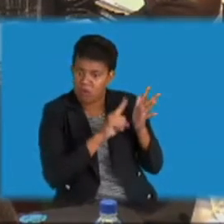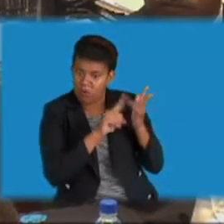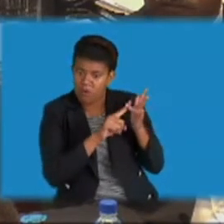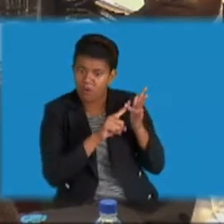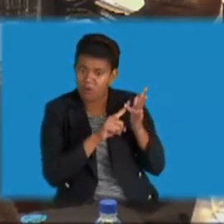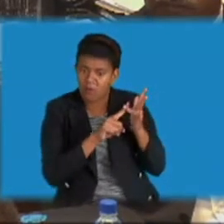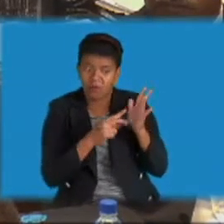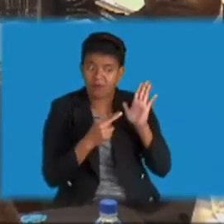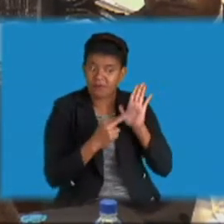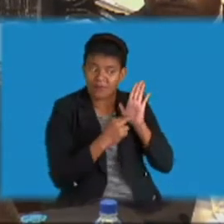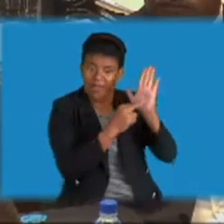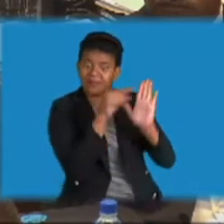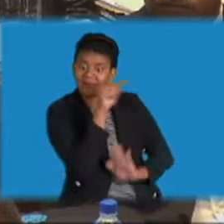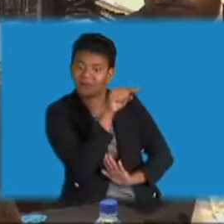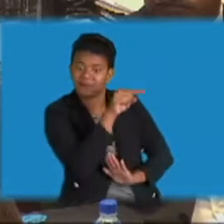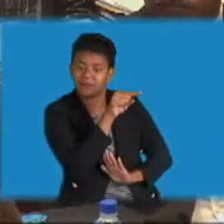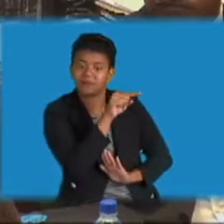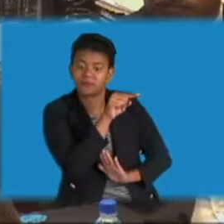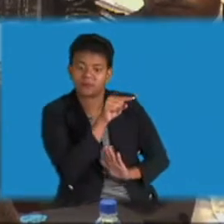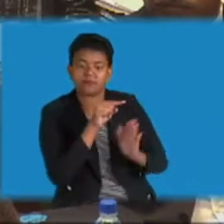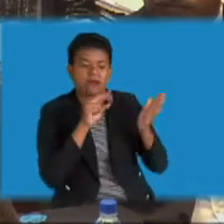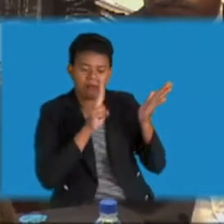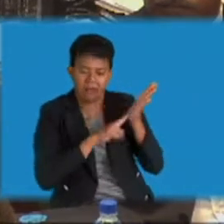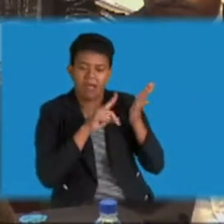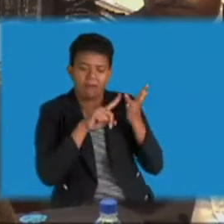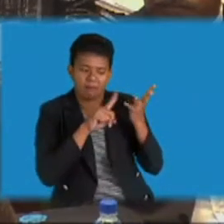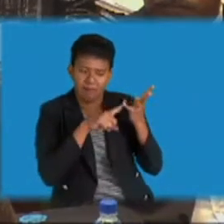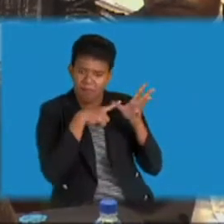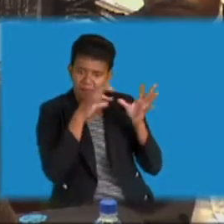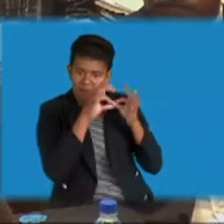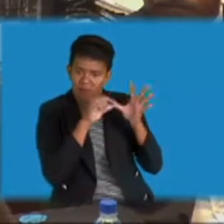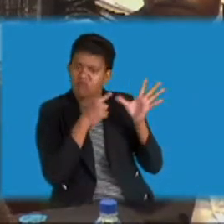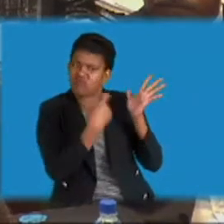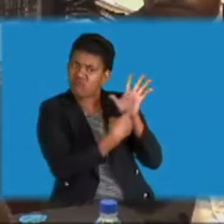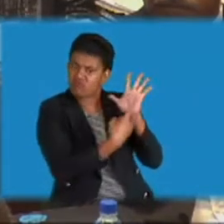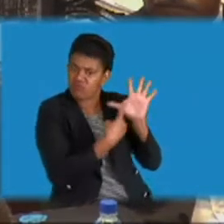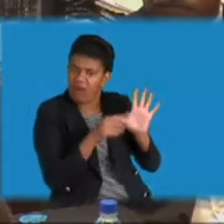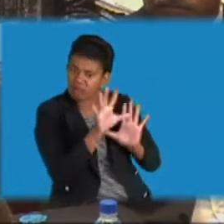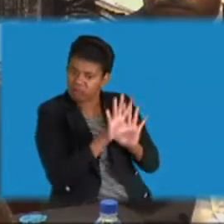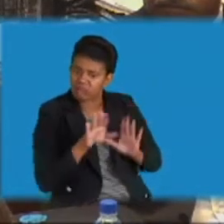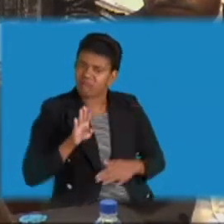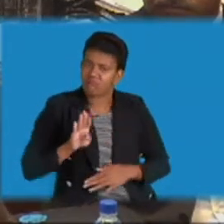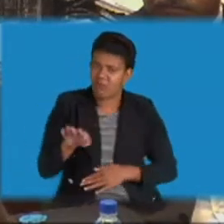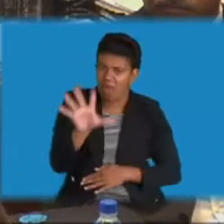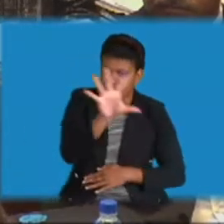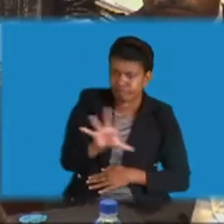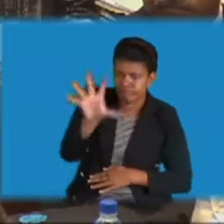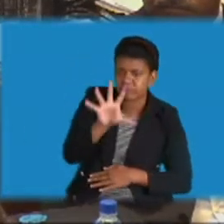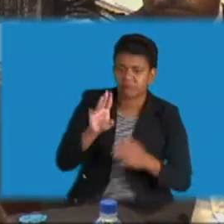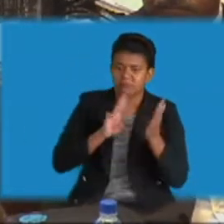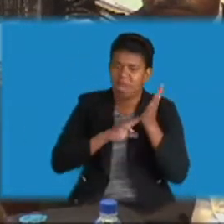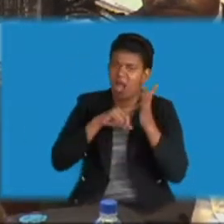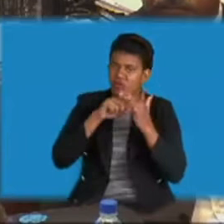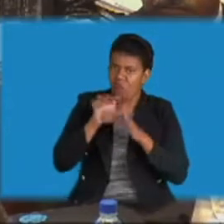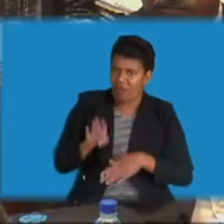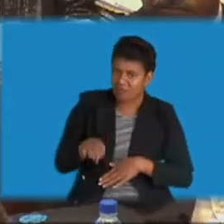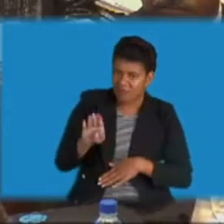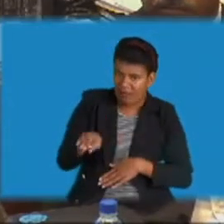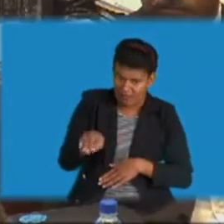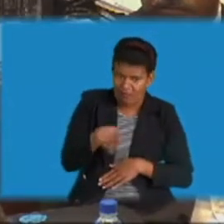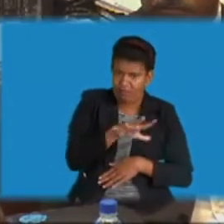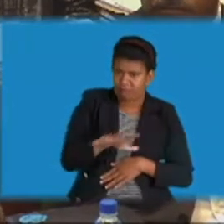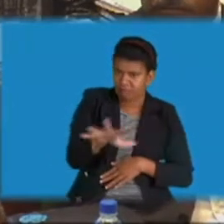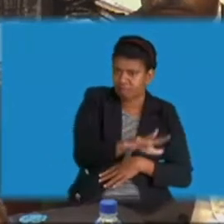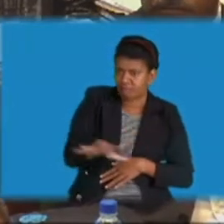Nambo, Ra, Boa, and Maduata to invest in machines and other equipment